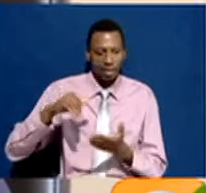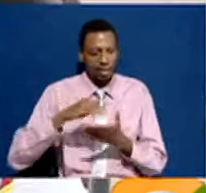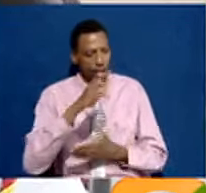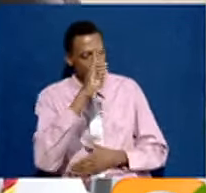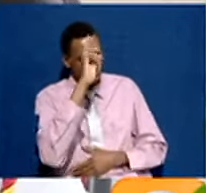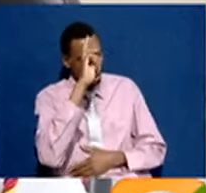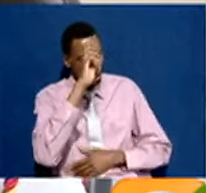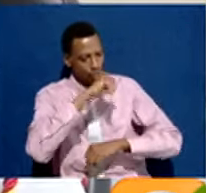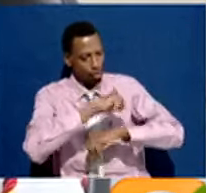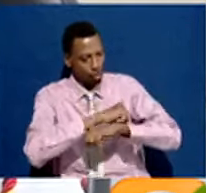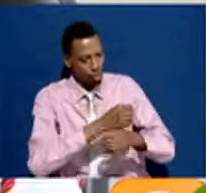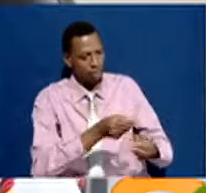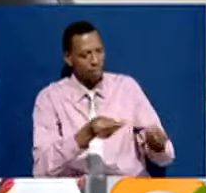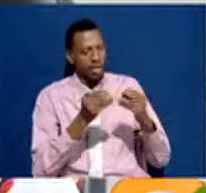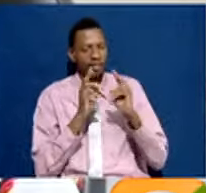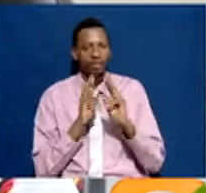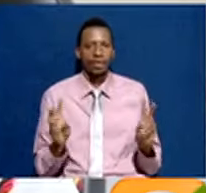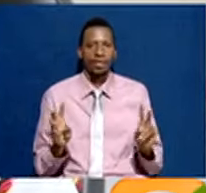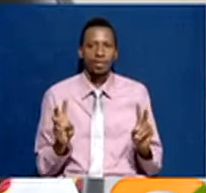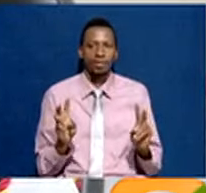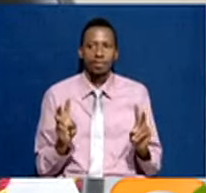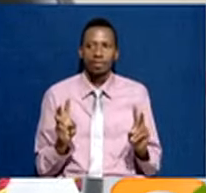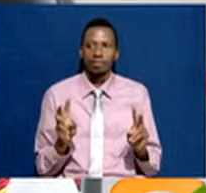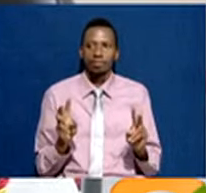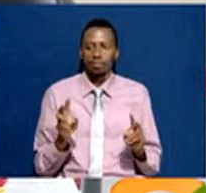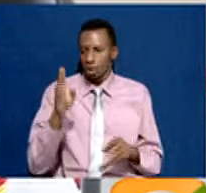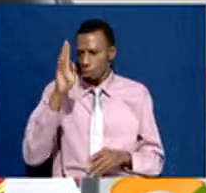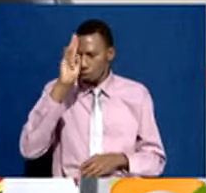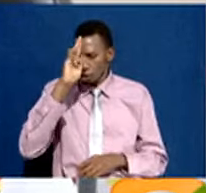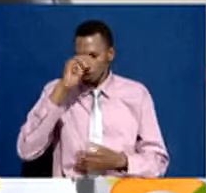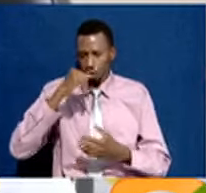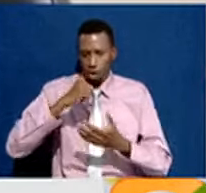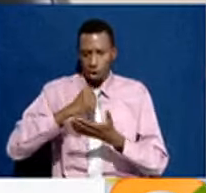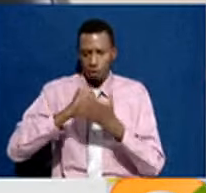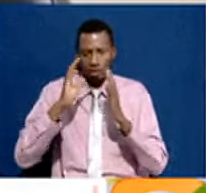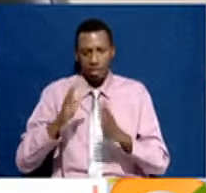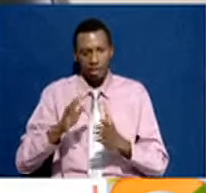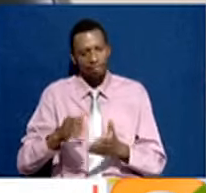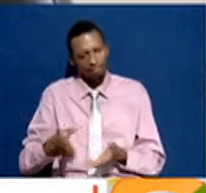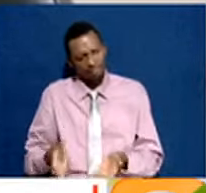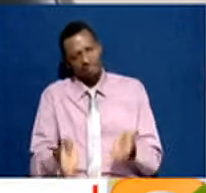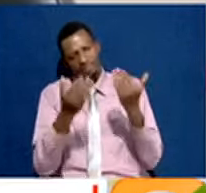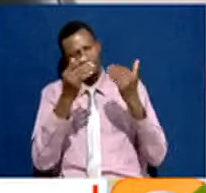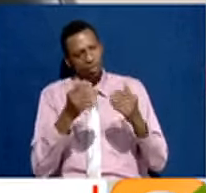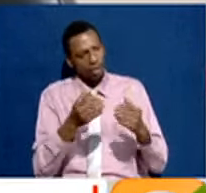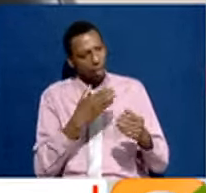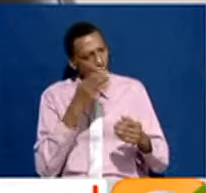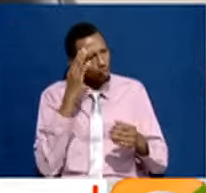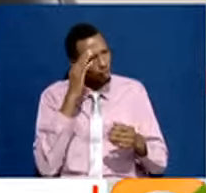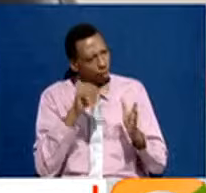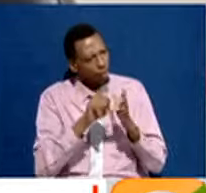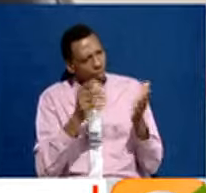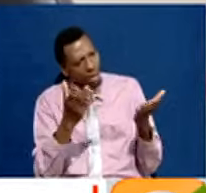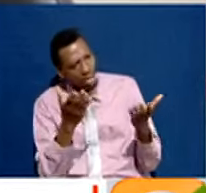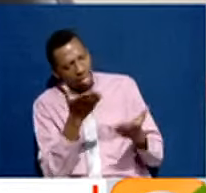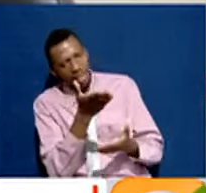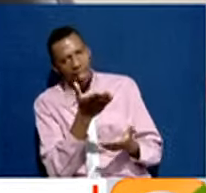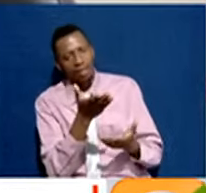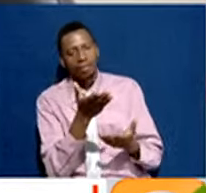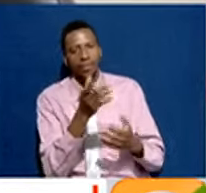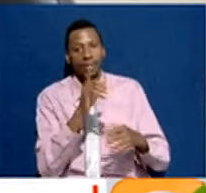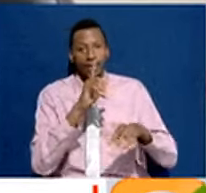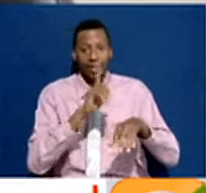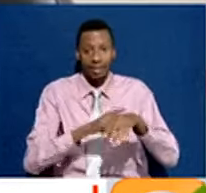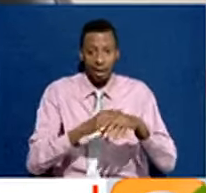bring peace. We were able to dispatch police officers to go and find out what was happening. When